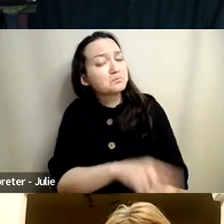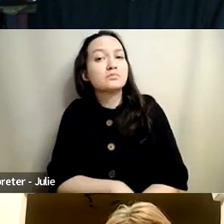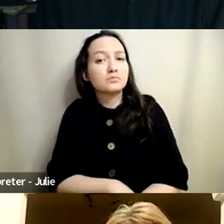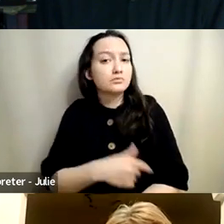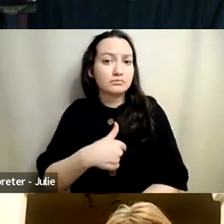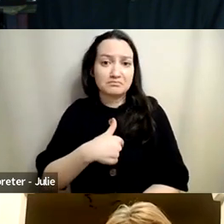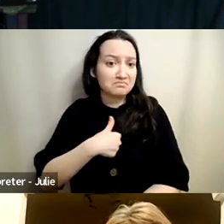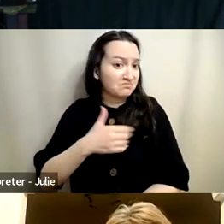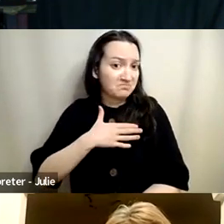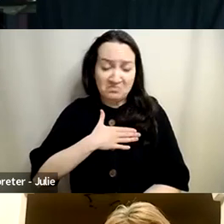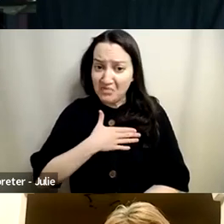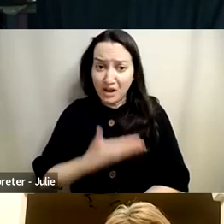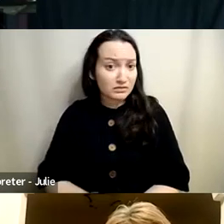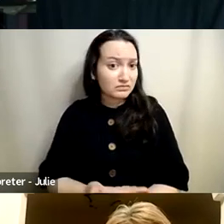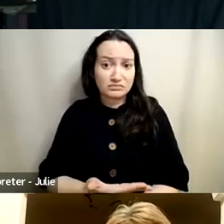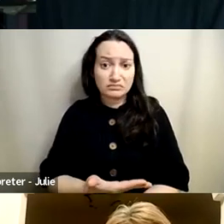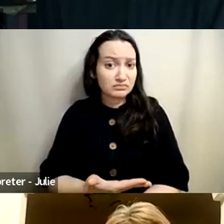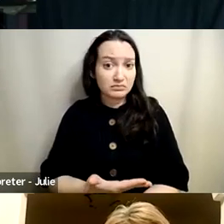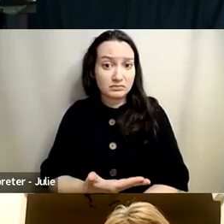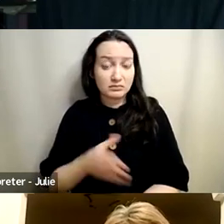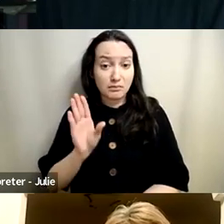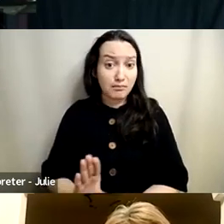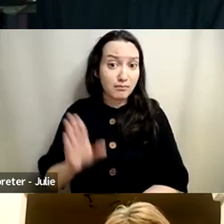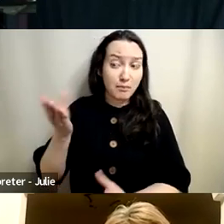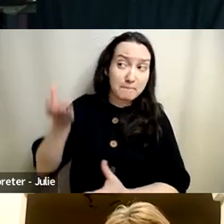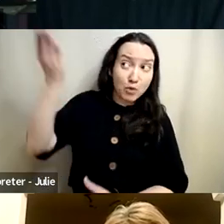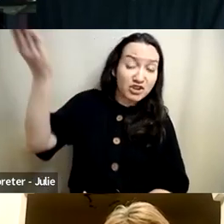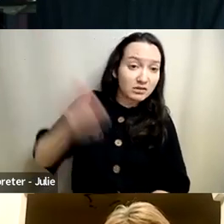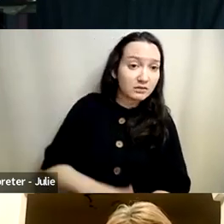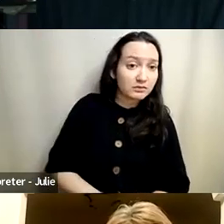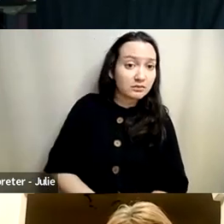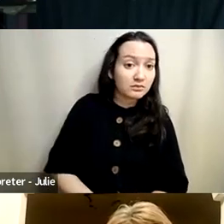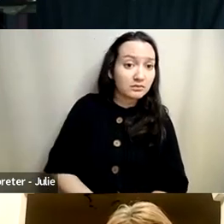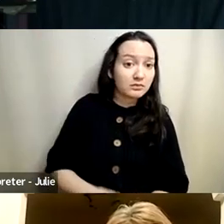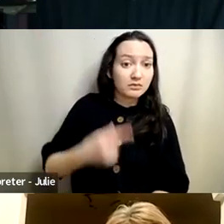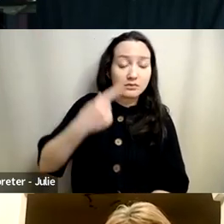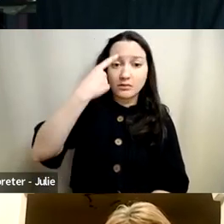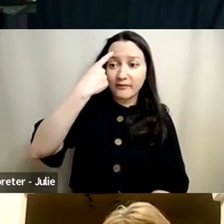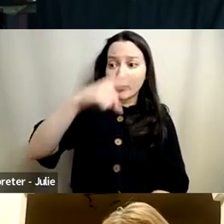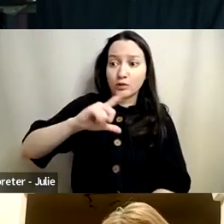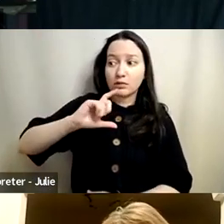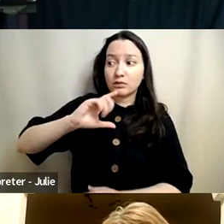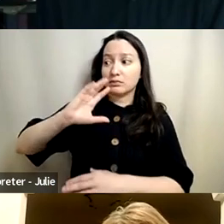I'm totally should we make a motion to